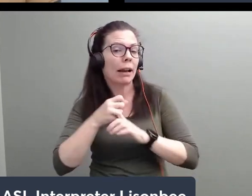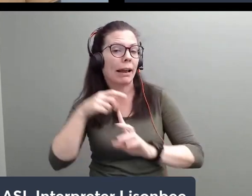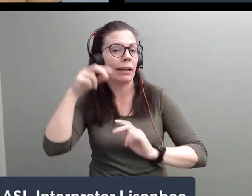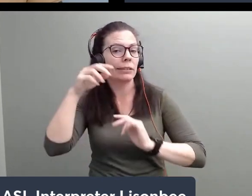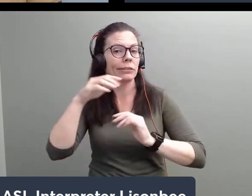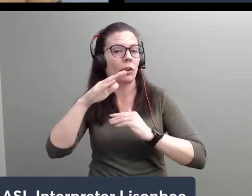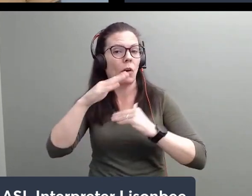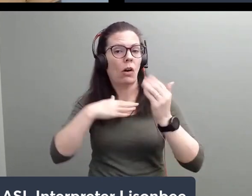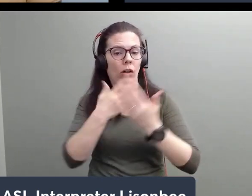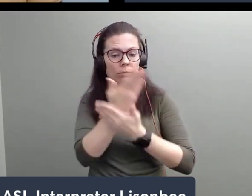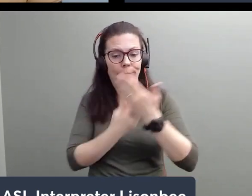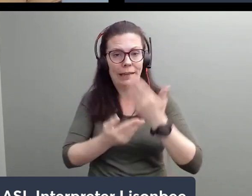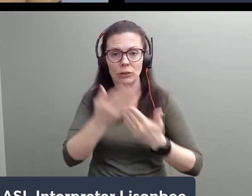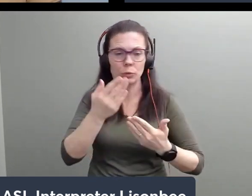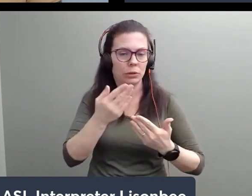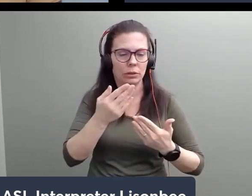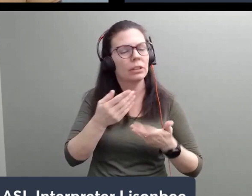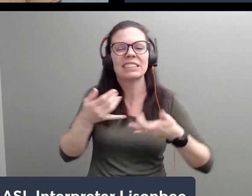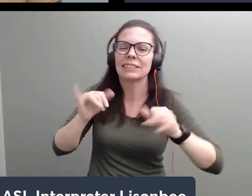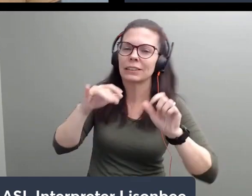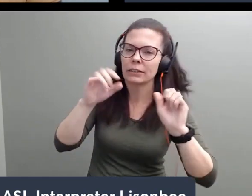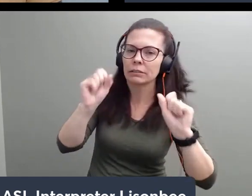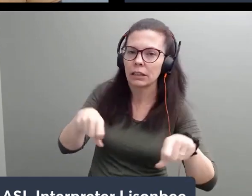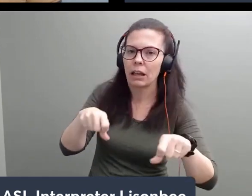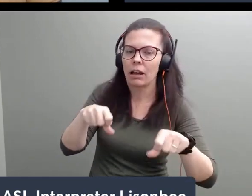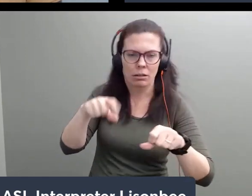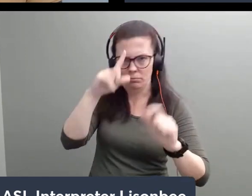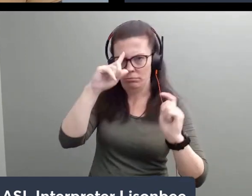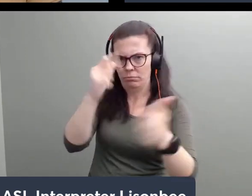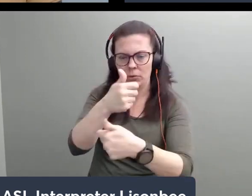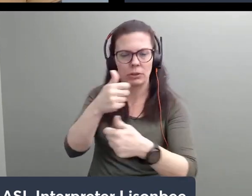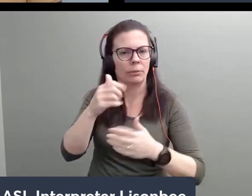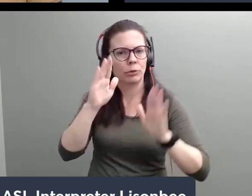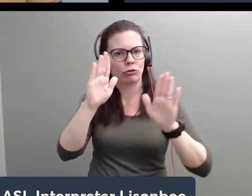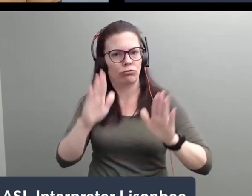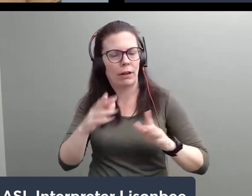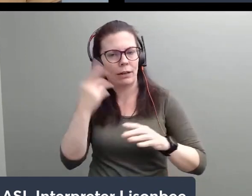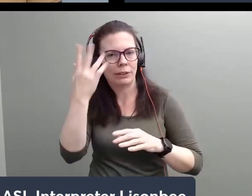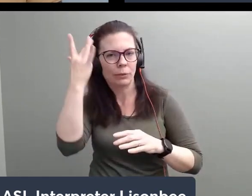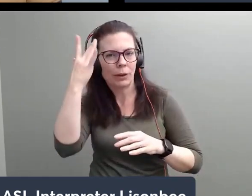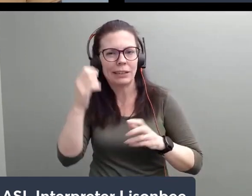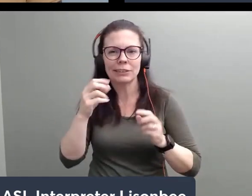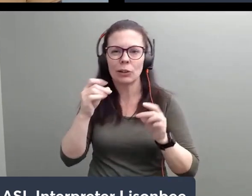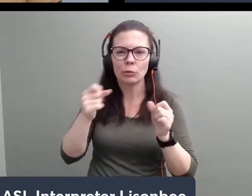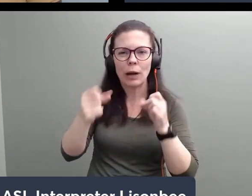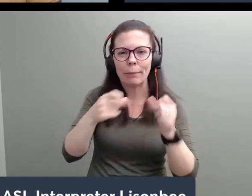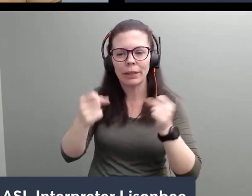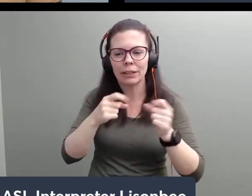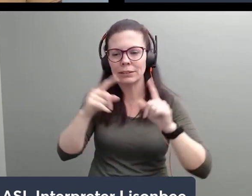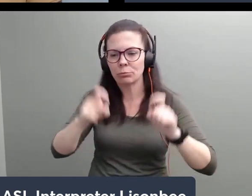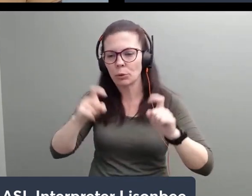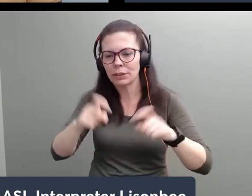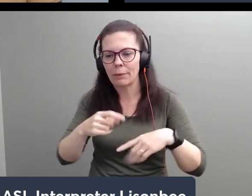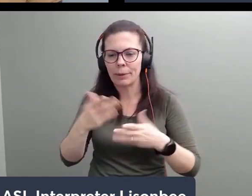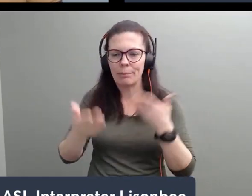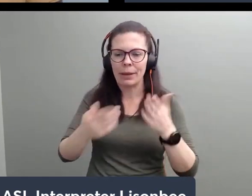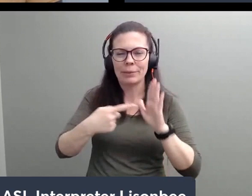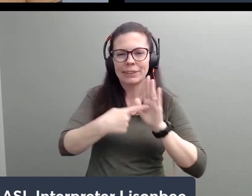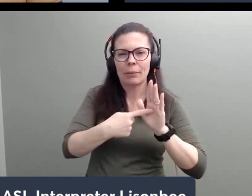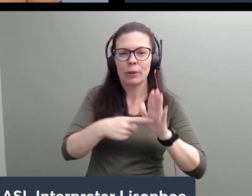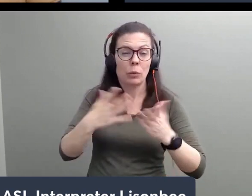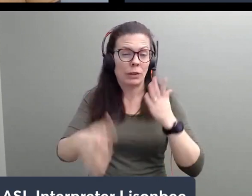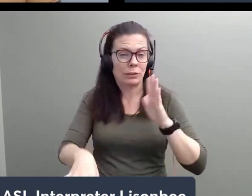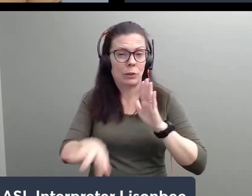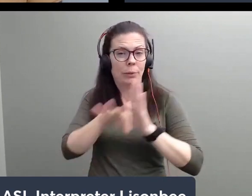resources manually, which you can still do, right? And there are great use cases for it. For rapid prototyping, for example, you may want to choose to use the